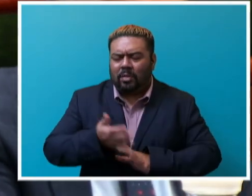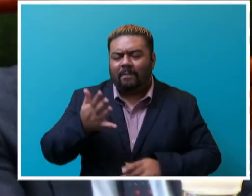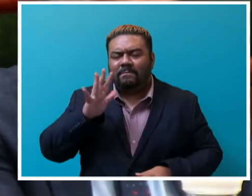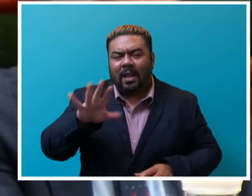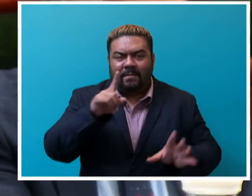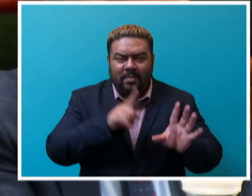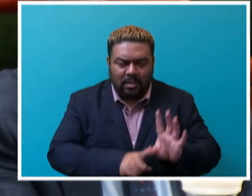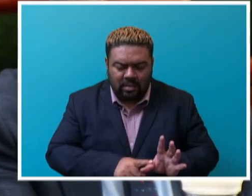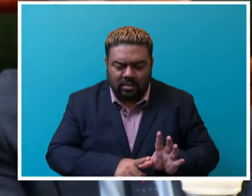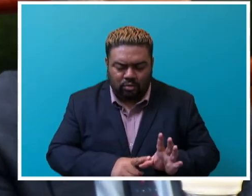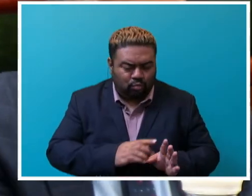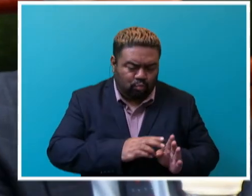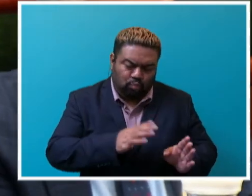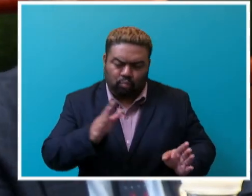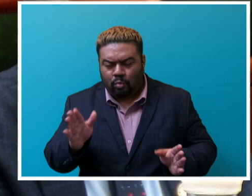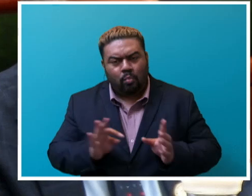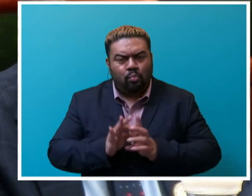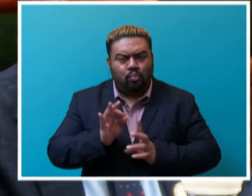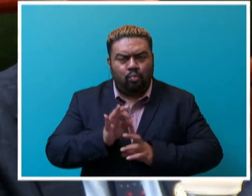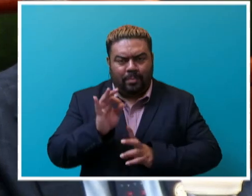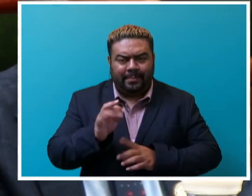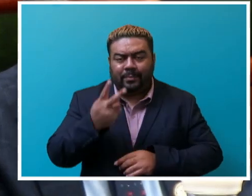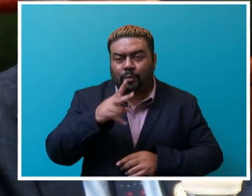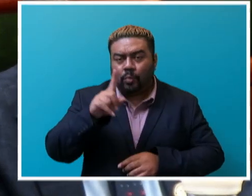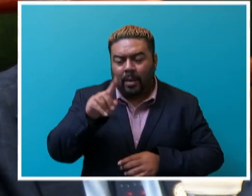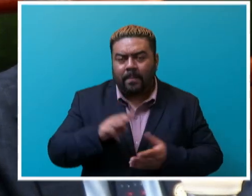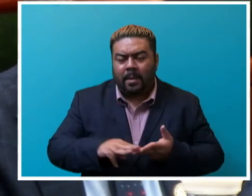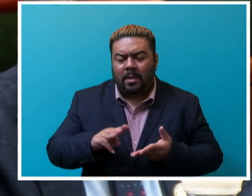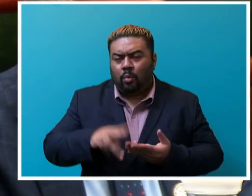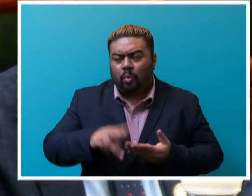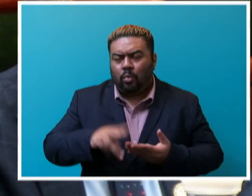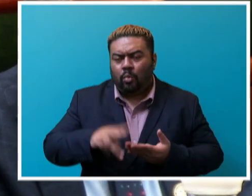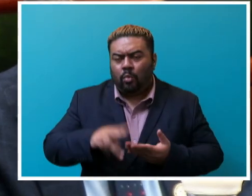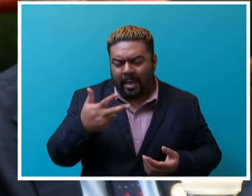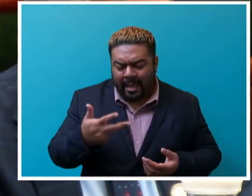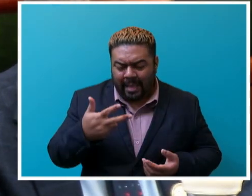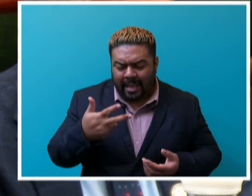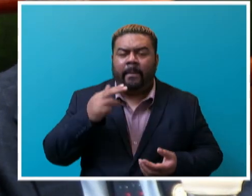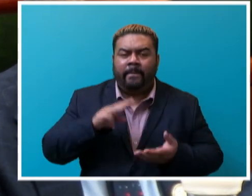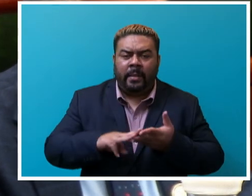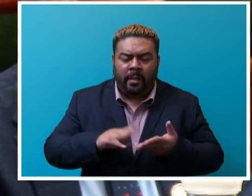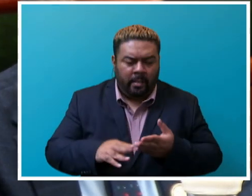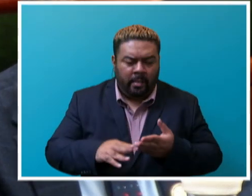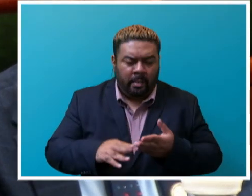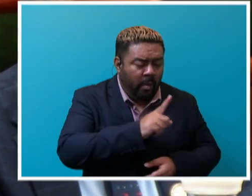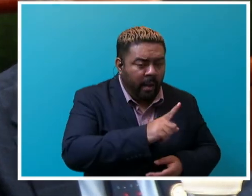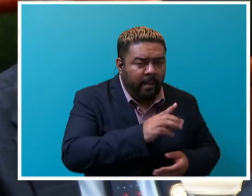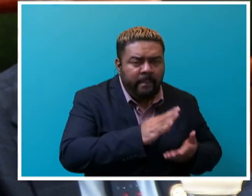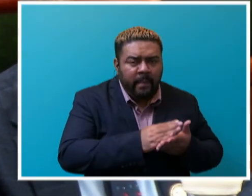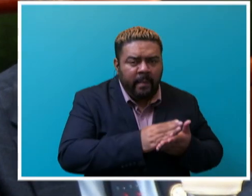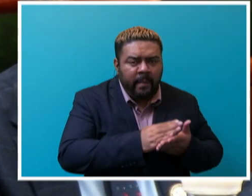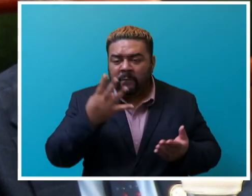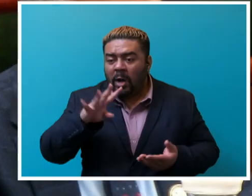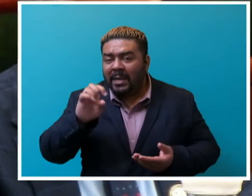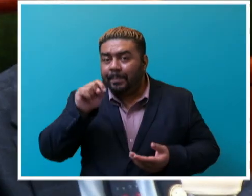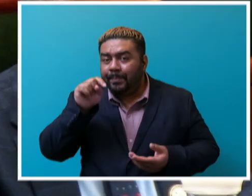years. From 21.8 million in 2020-2021 budget to 40.7